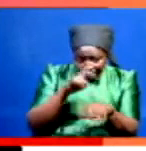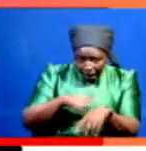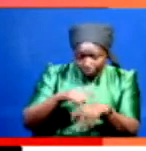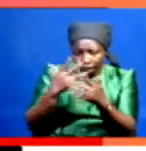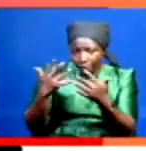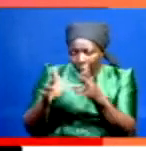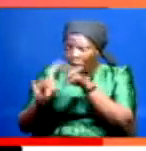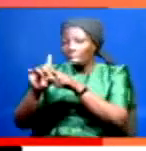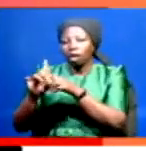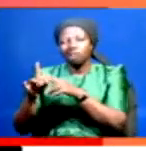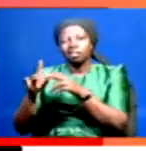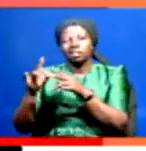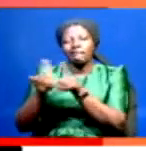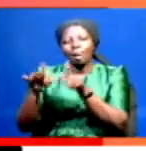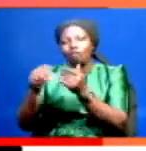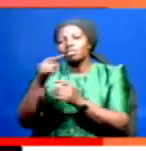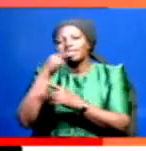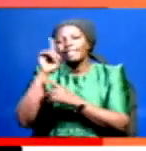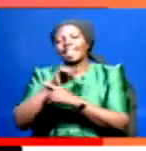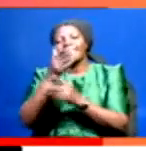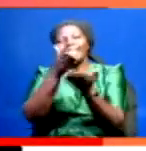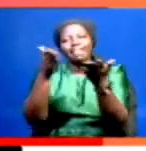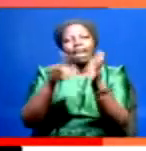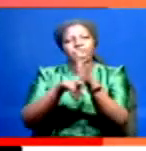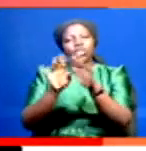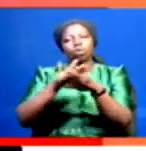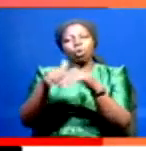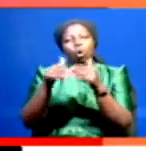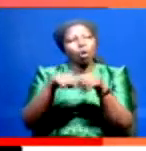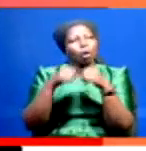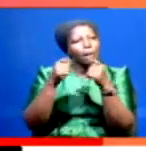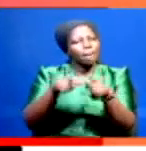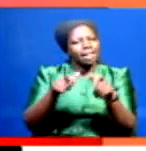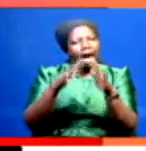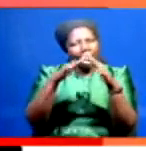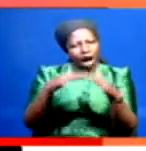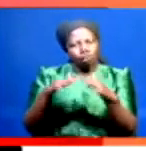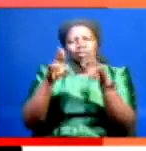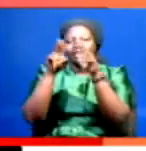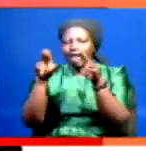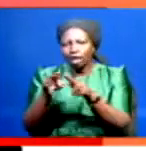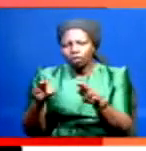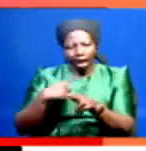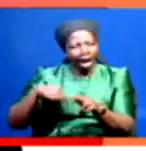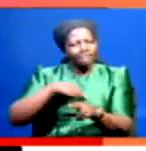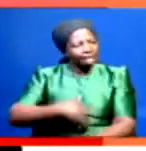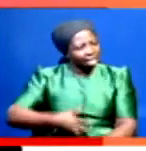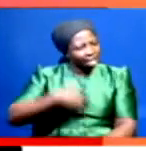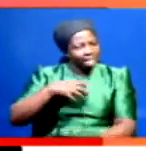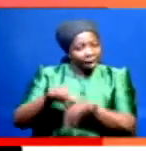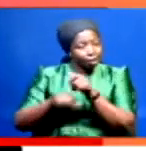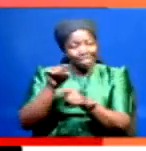social media, it's all over in the all media houses, mm-hmm, it is in the international. We all agree about it, we talk,